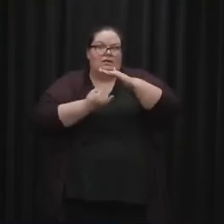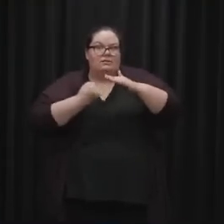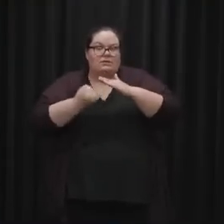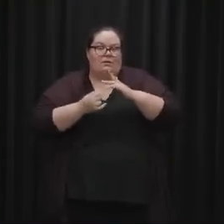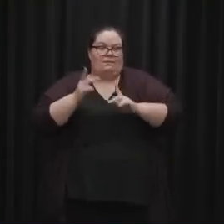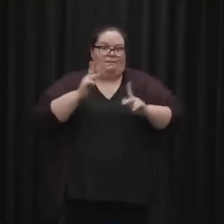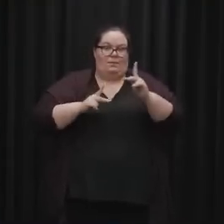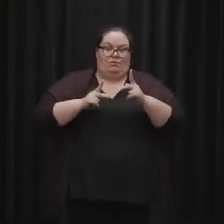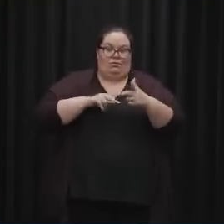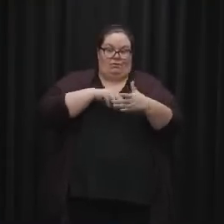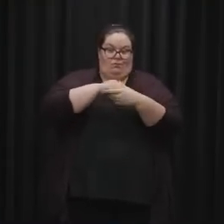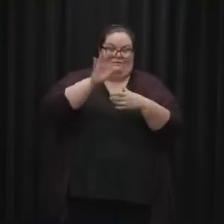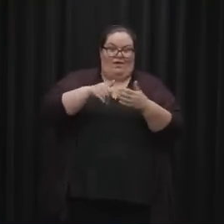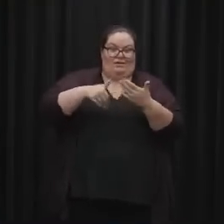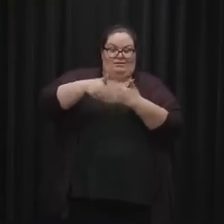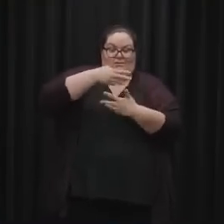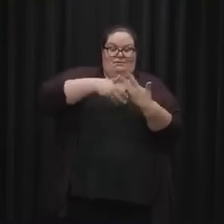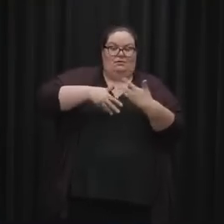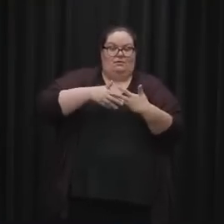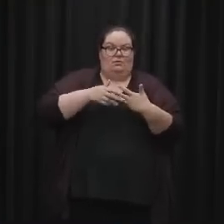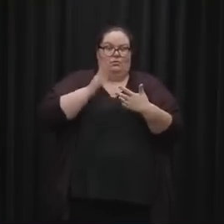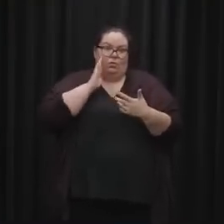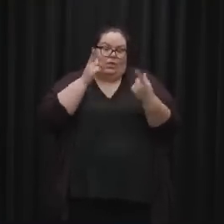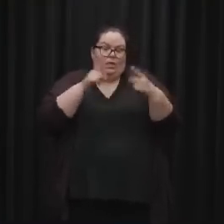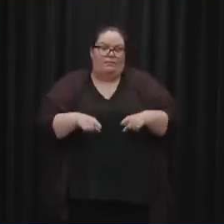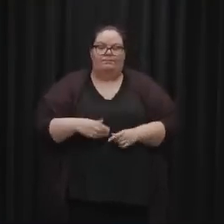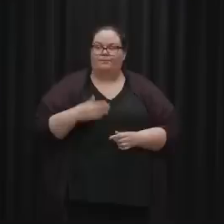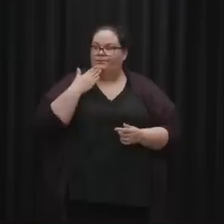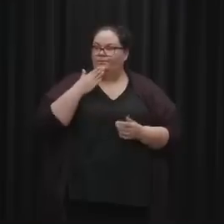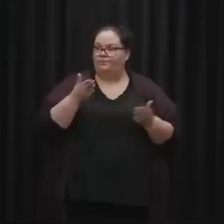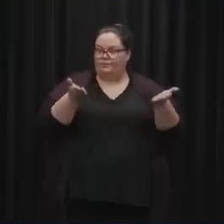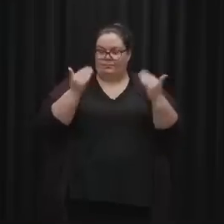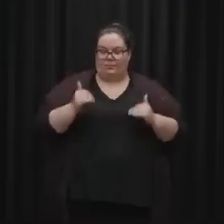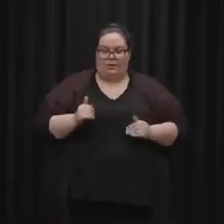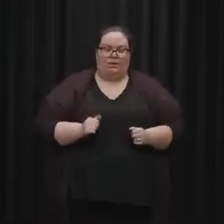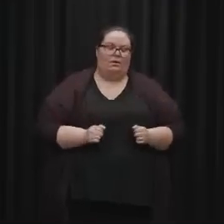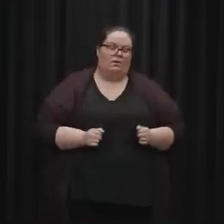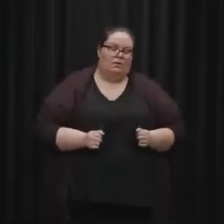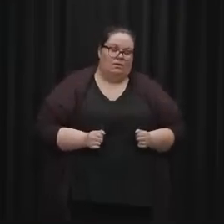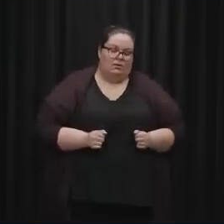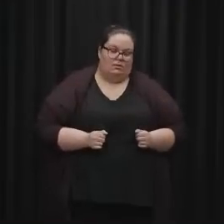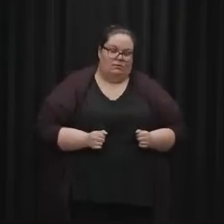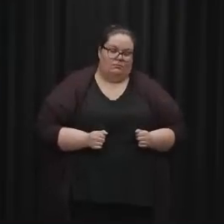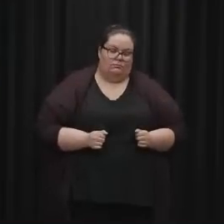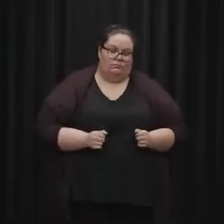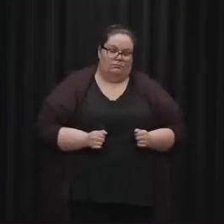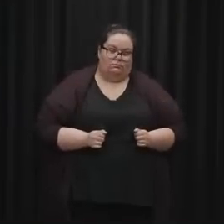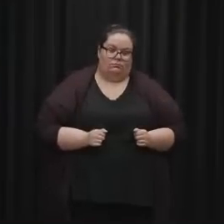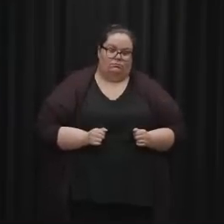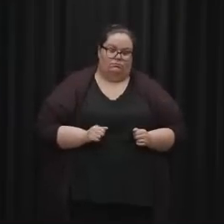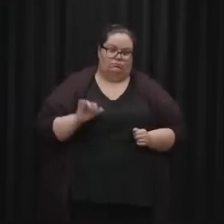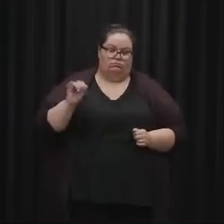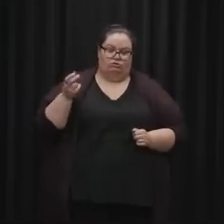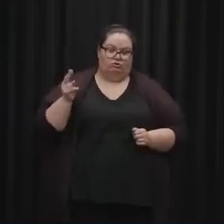for people that would be involved, that will take place. Thank you, Ms. McKinnon. John Chillibeck.